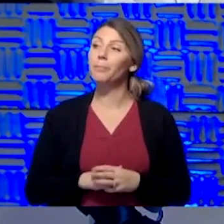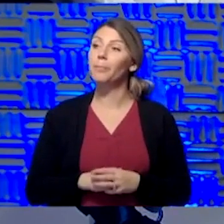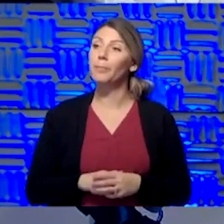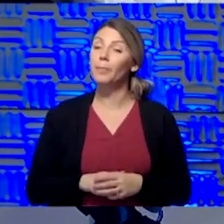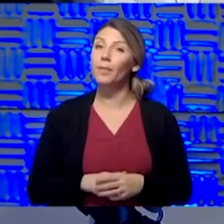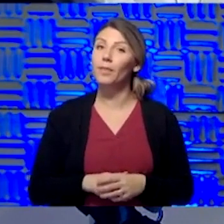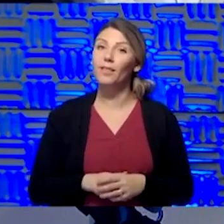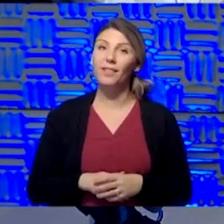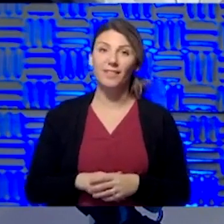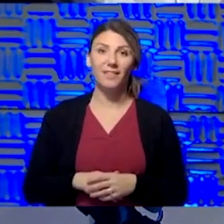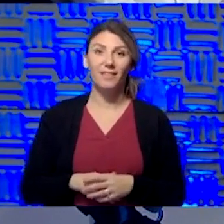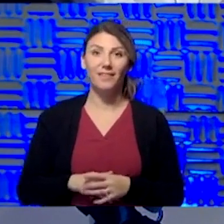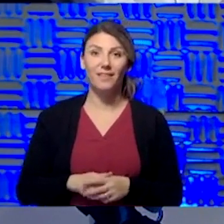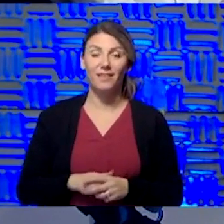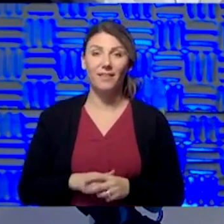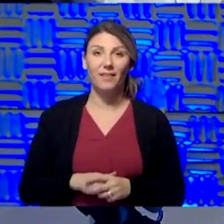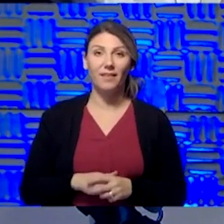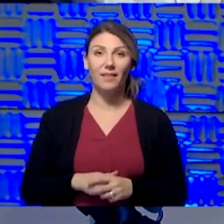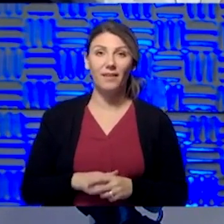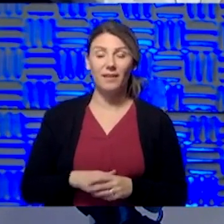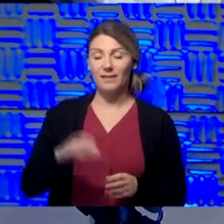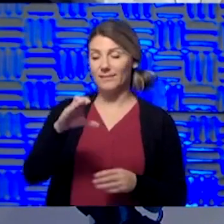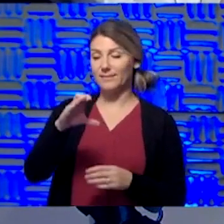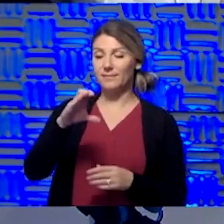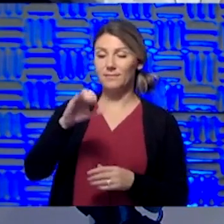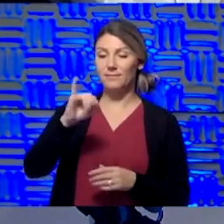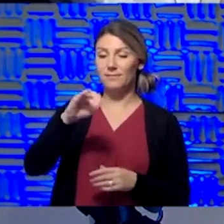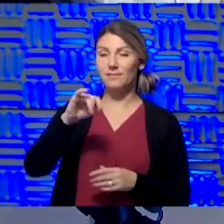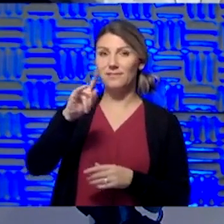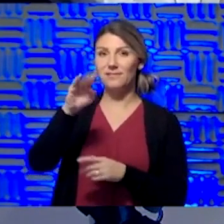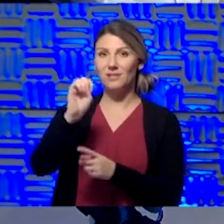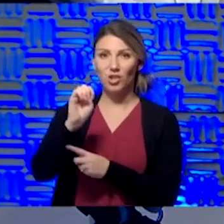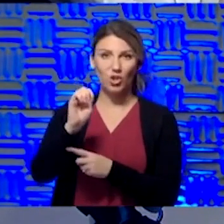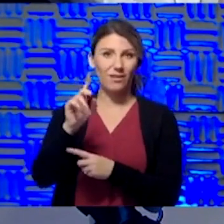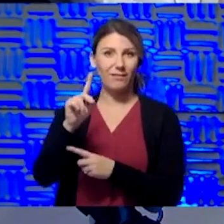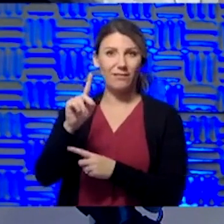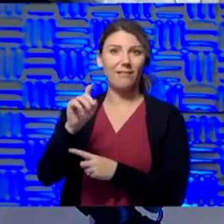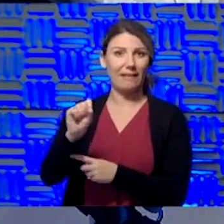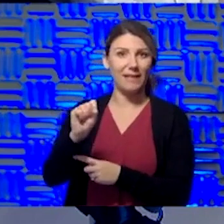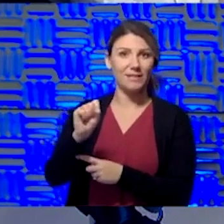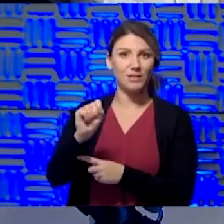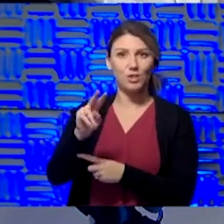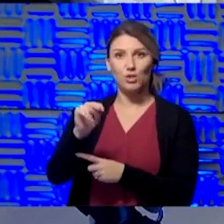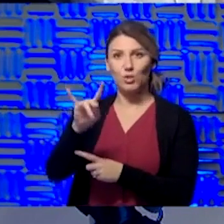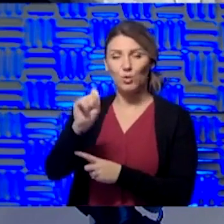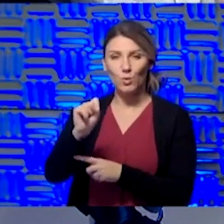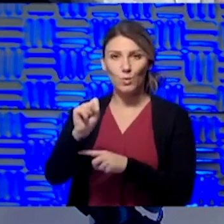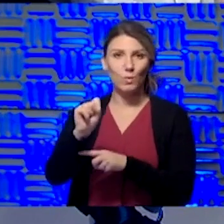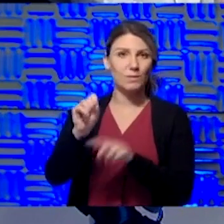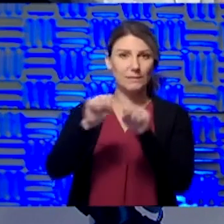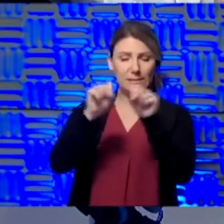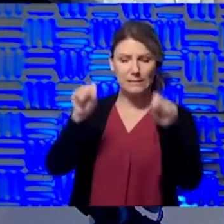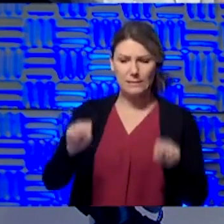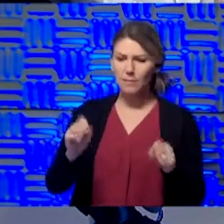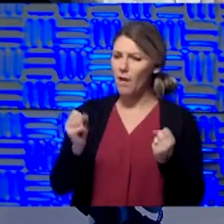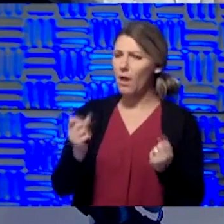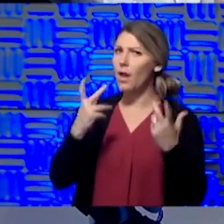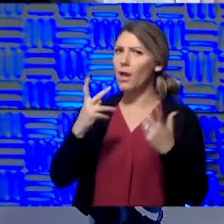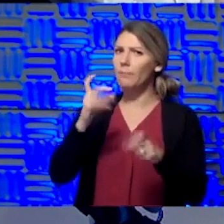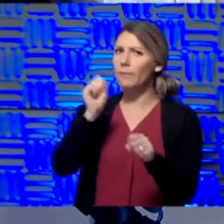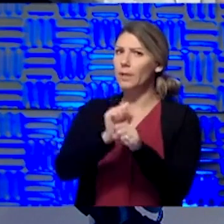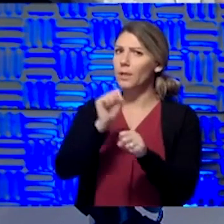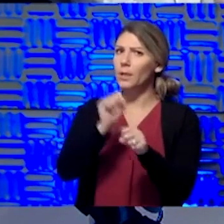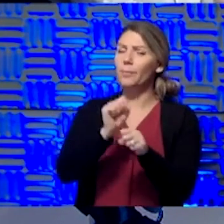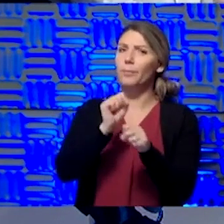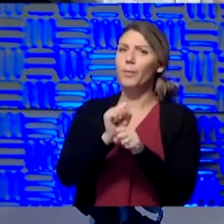All right. This is Celia at the Kansas News Service again. I was wondering how many employees of the KU Health System have come